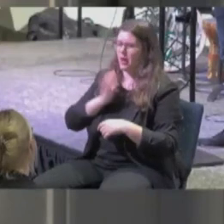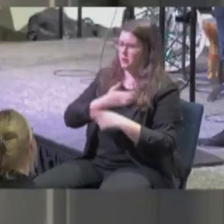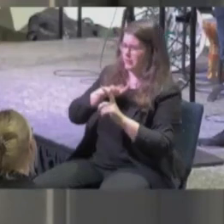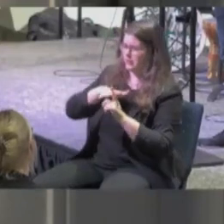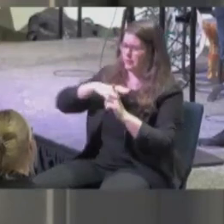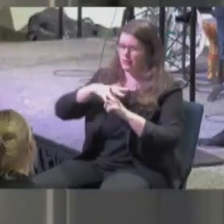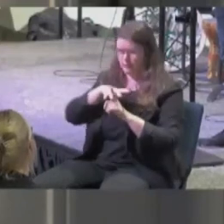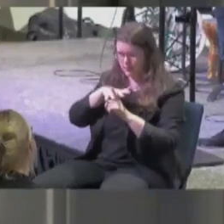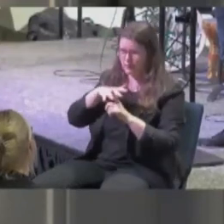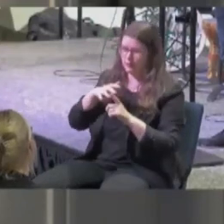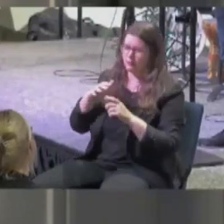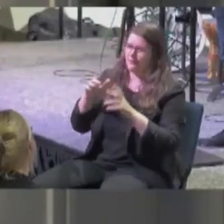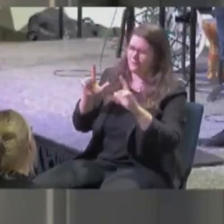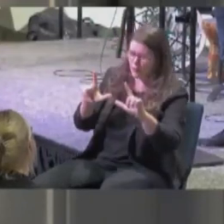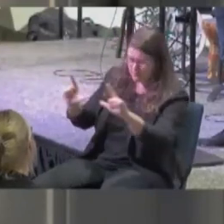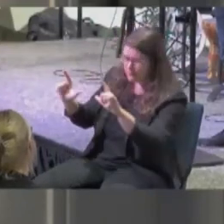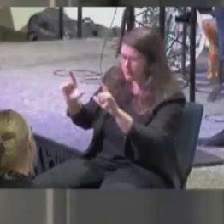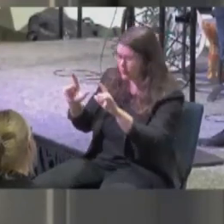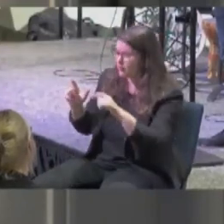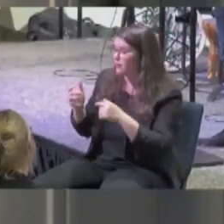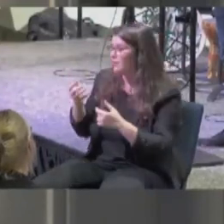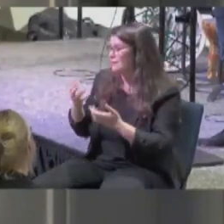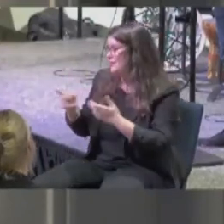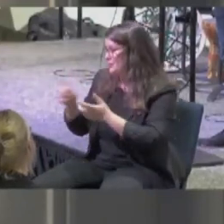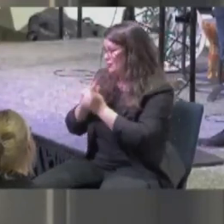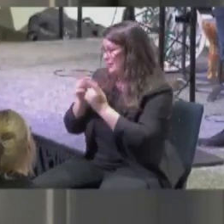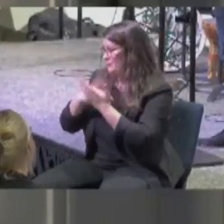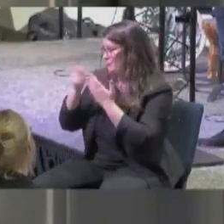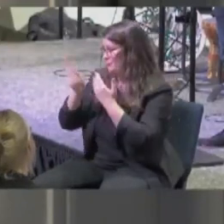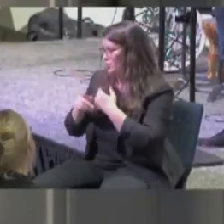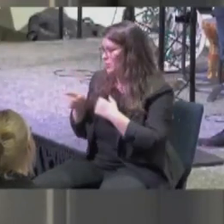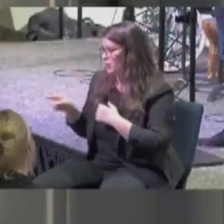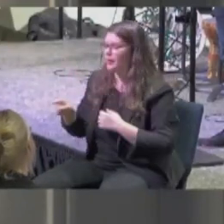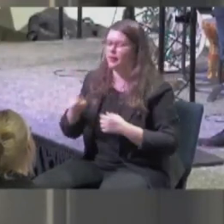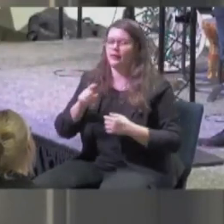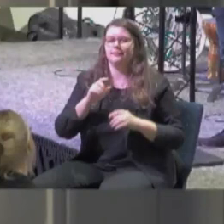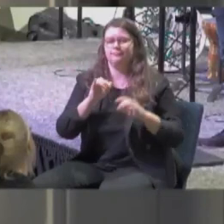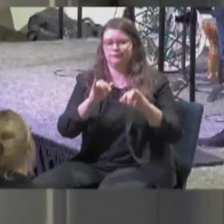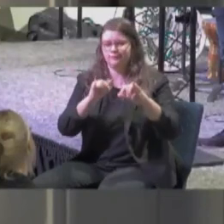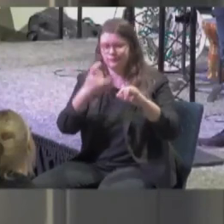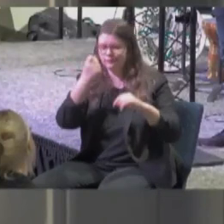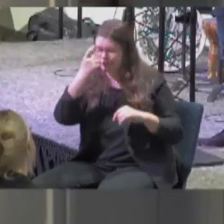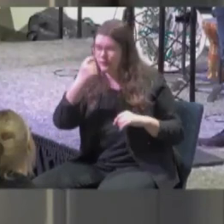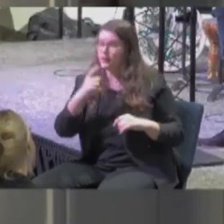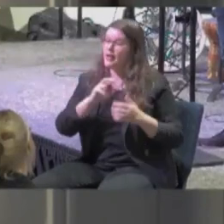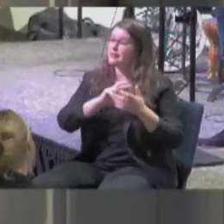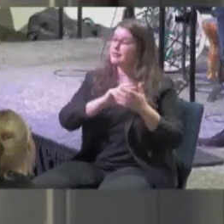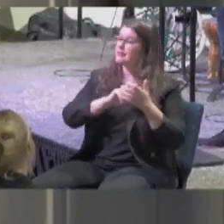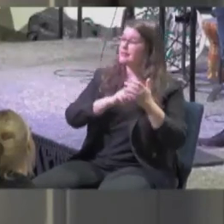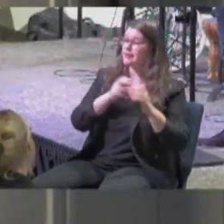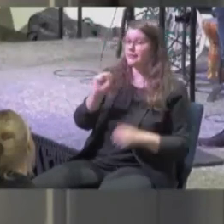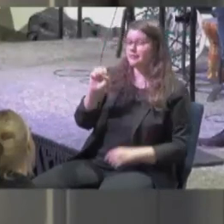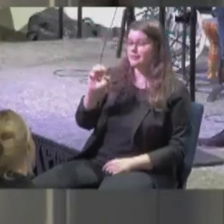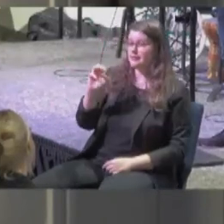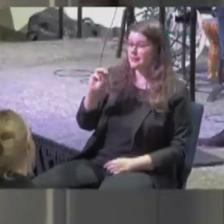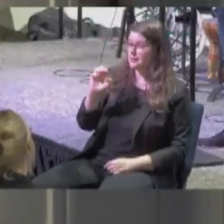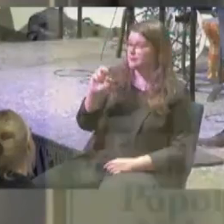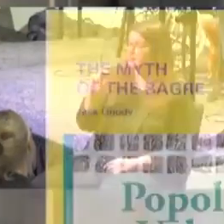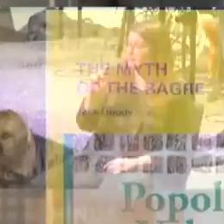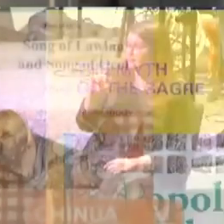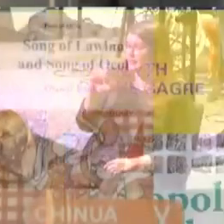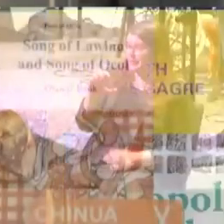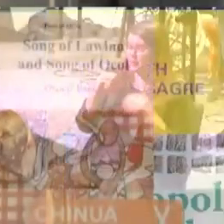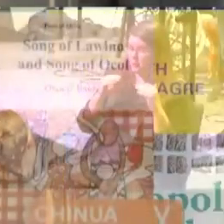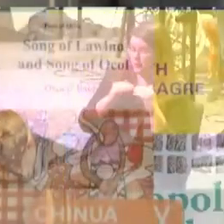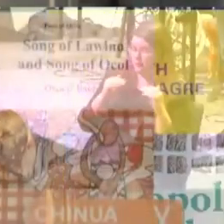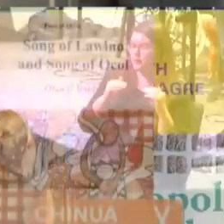Many translation projects may need to increase their sense of not only semantic equivalence, but also pragmatic